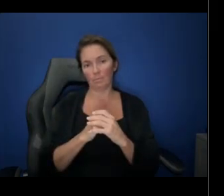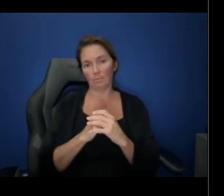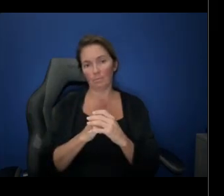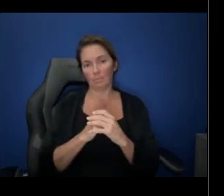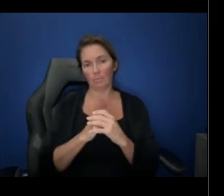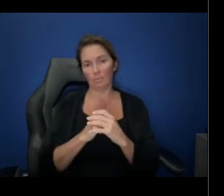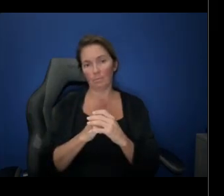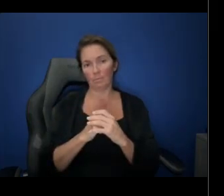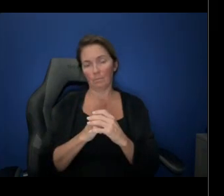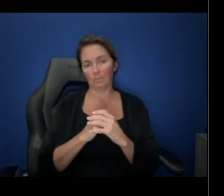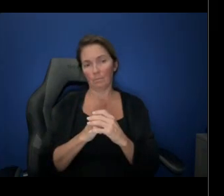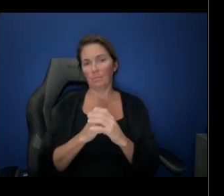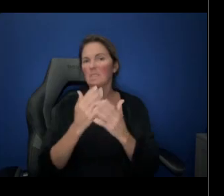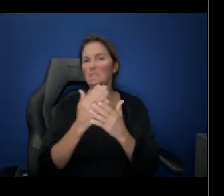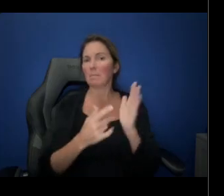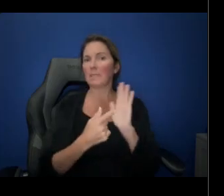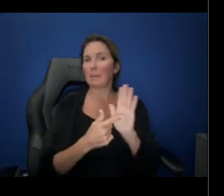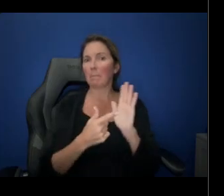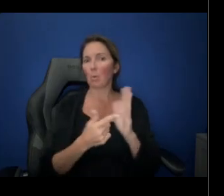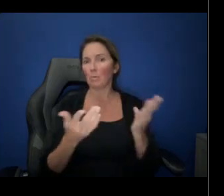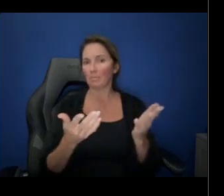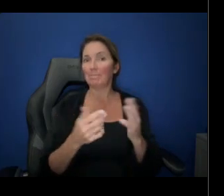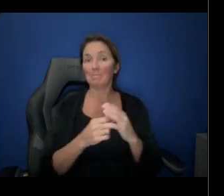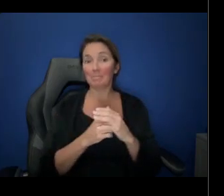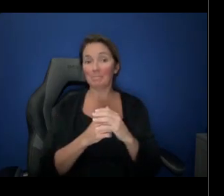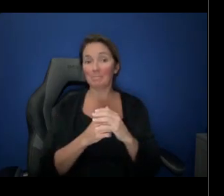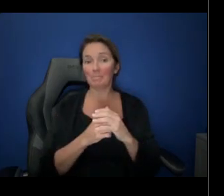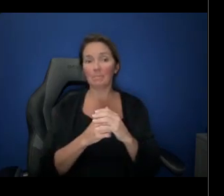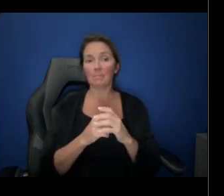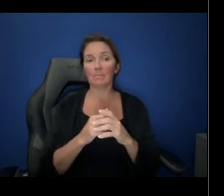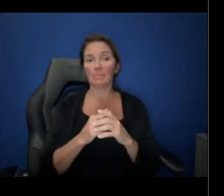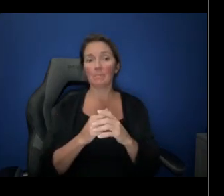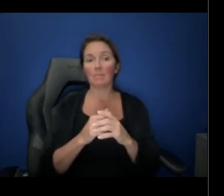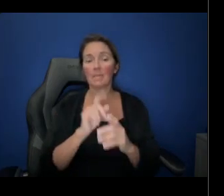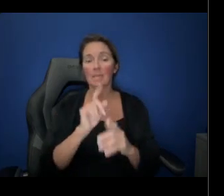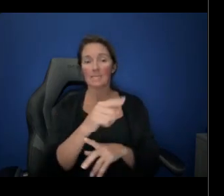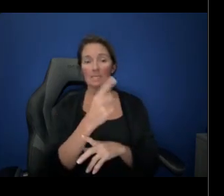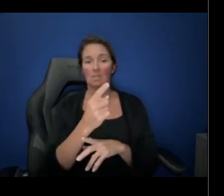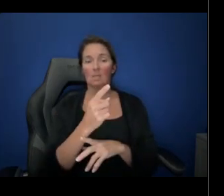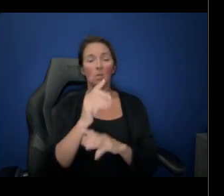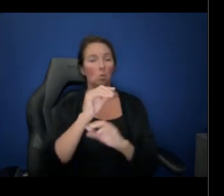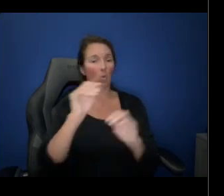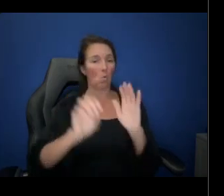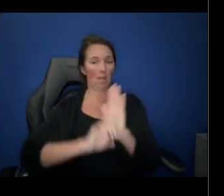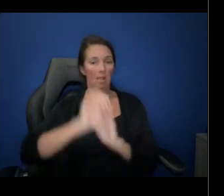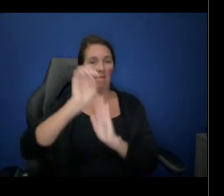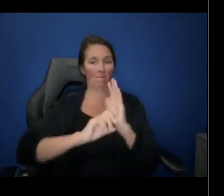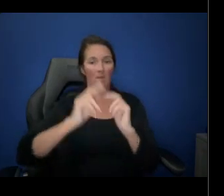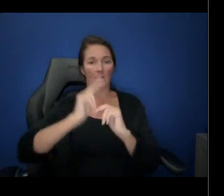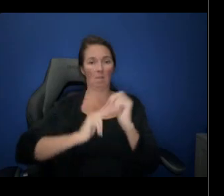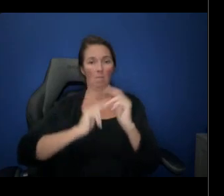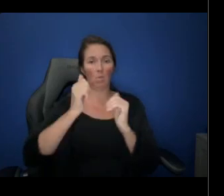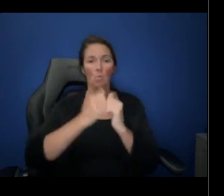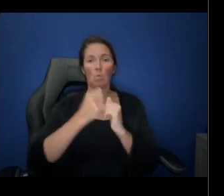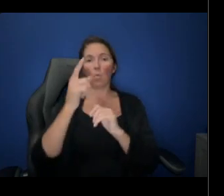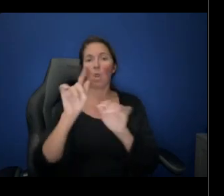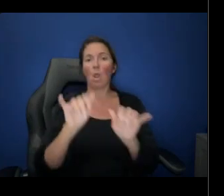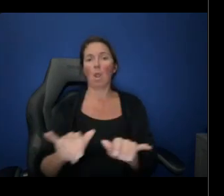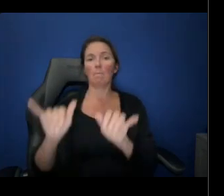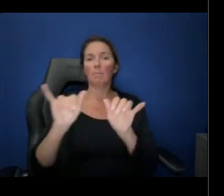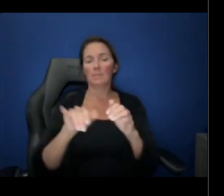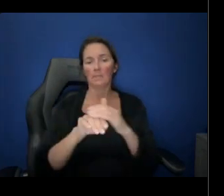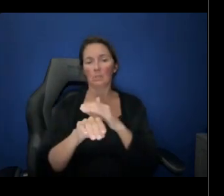Okay, let's look at some examples. Single non-elevator building with 1 common entrance.